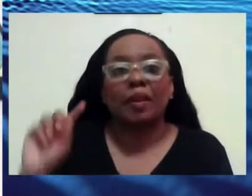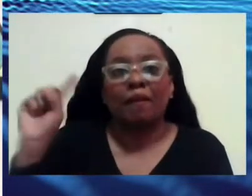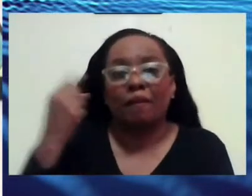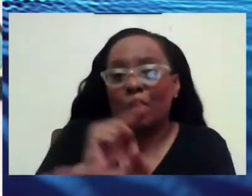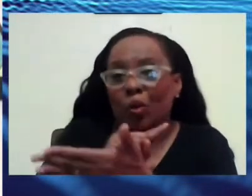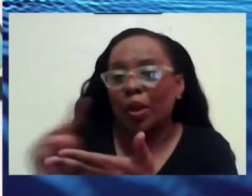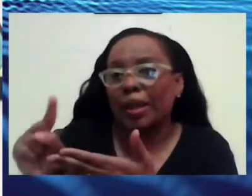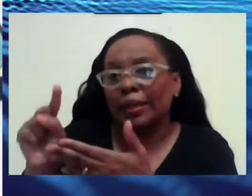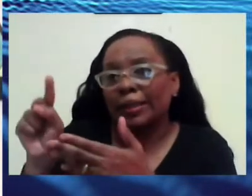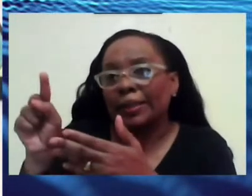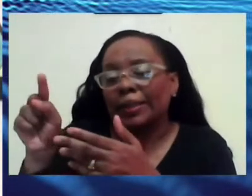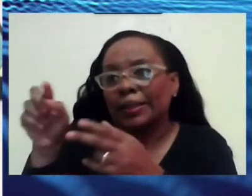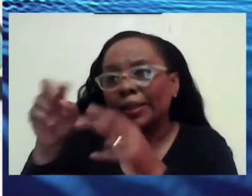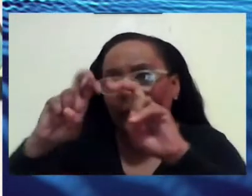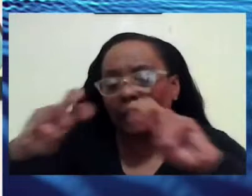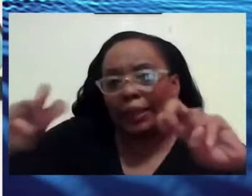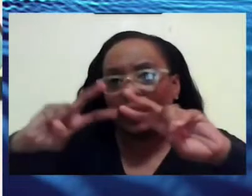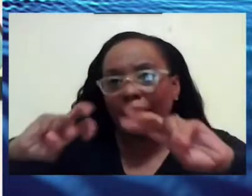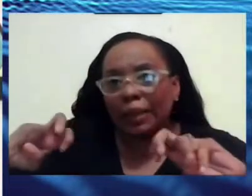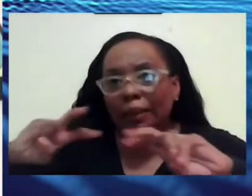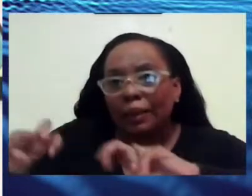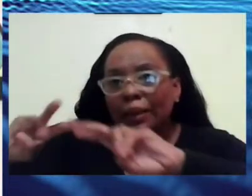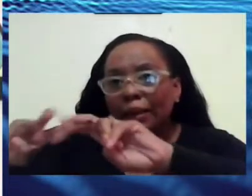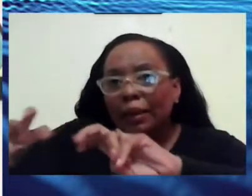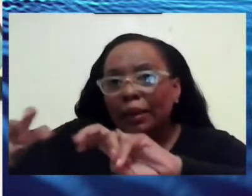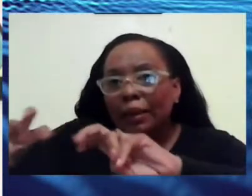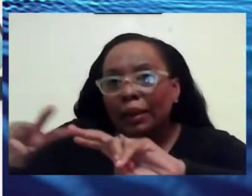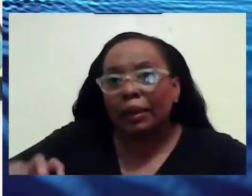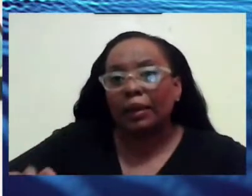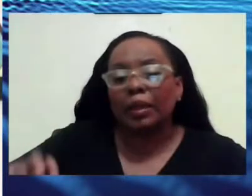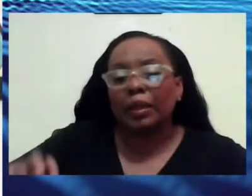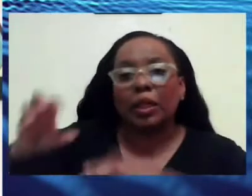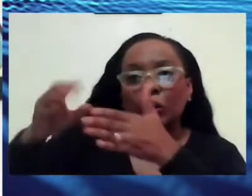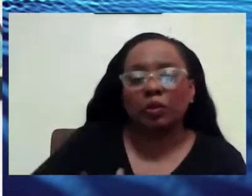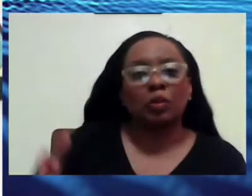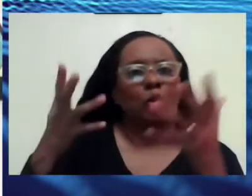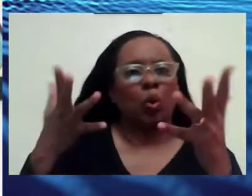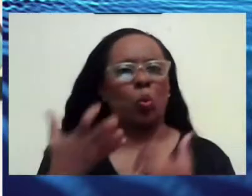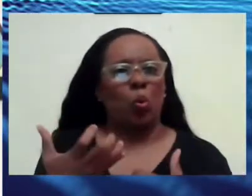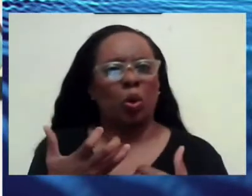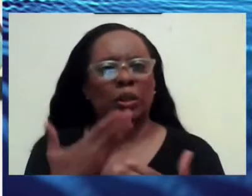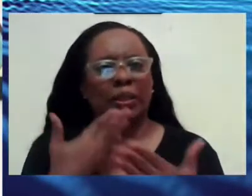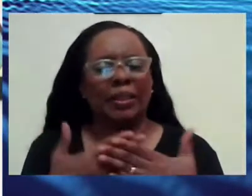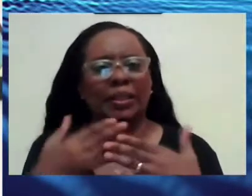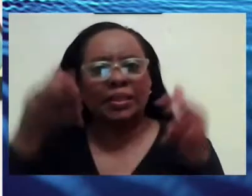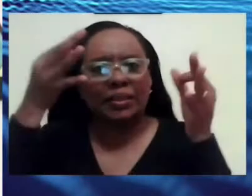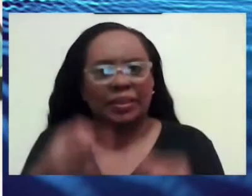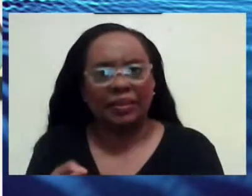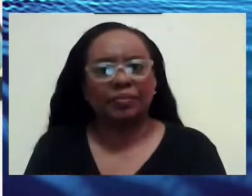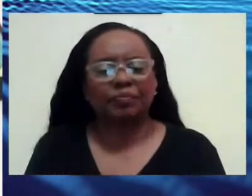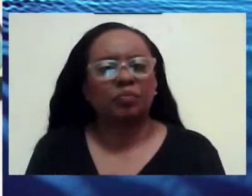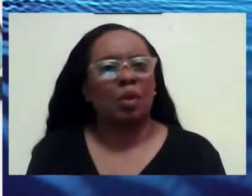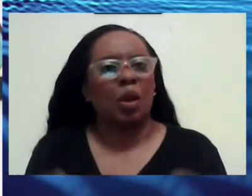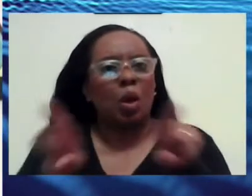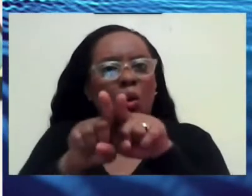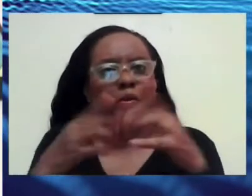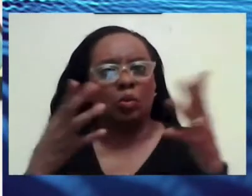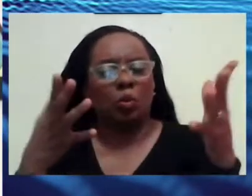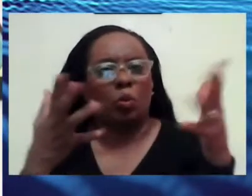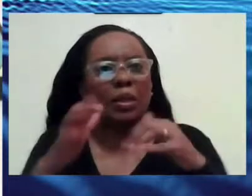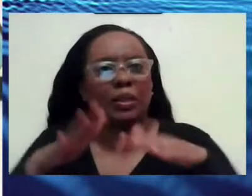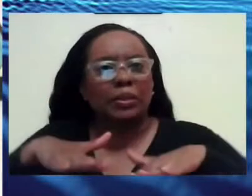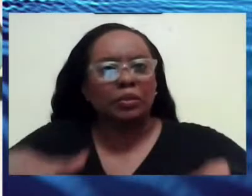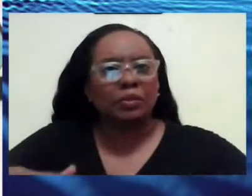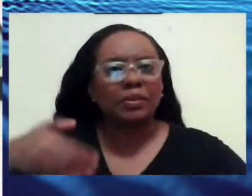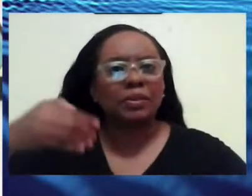that we knew where our children were, and that our decisions were informed by the mental health and wellness of children in